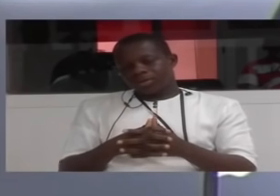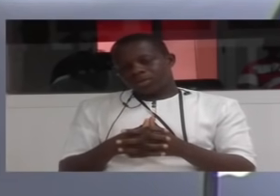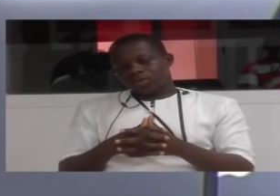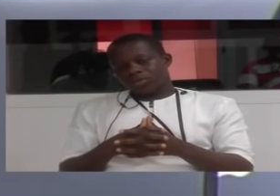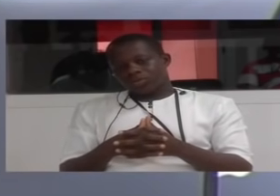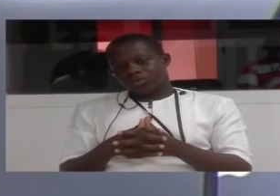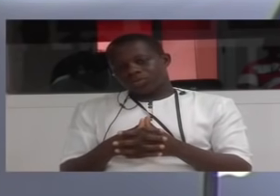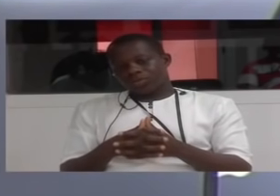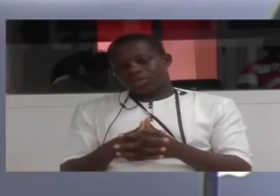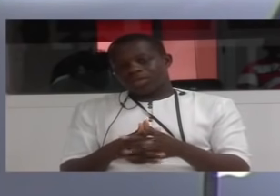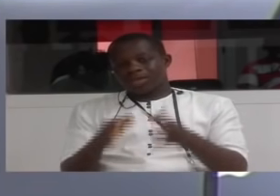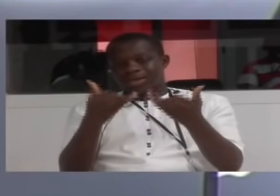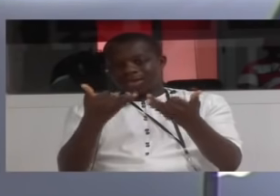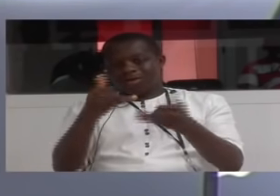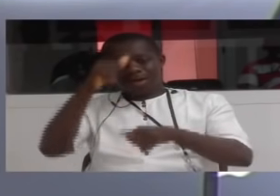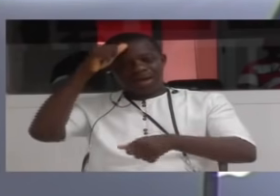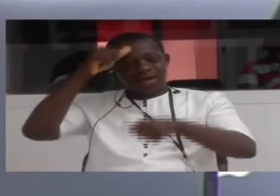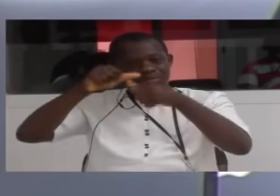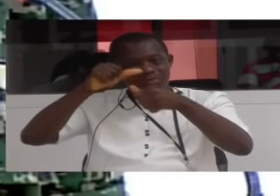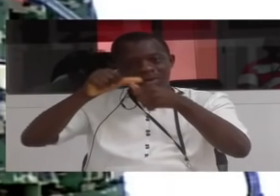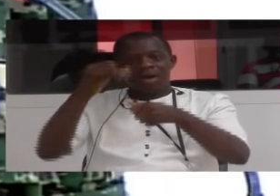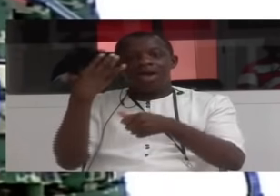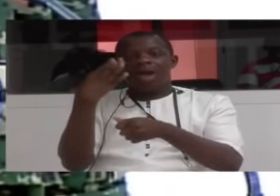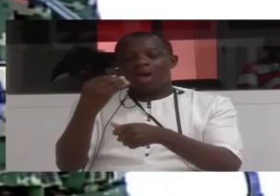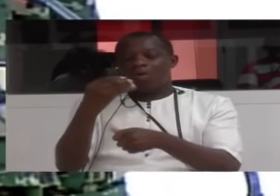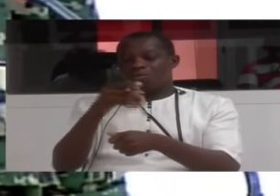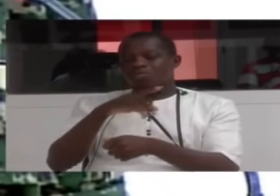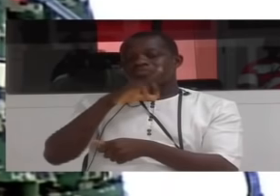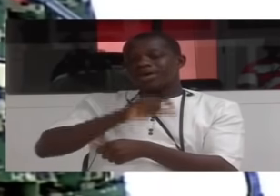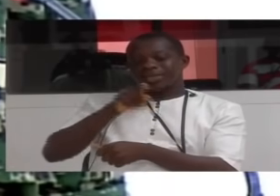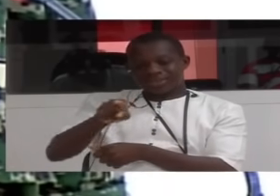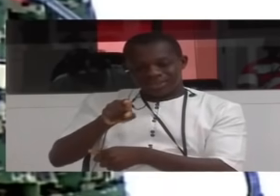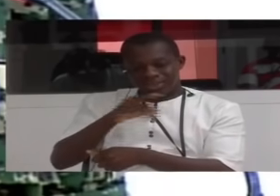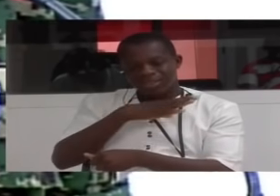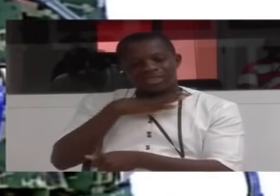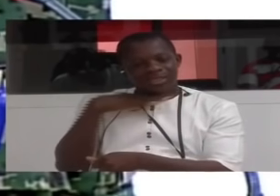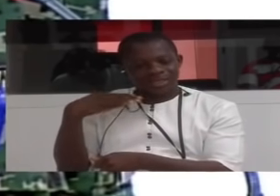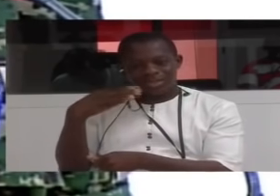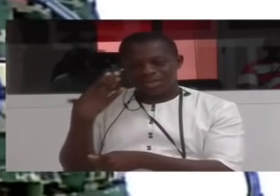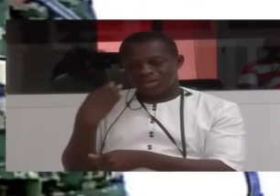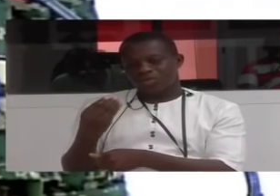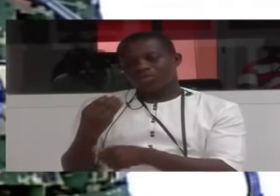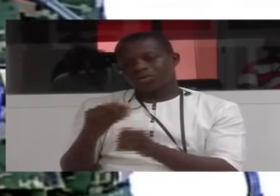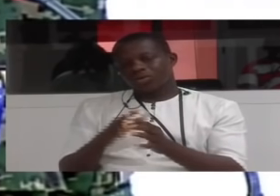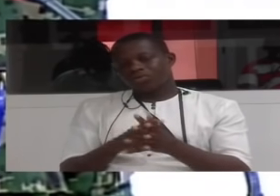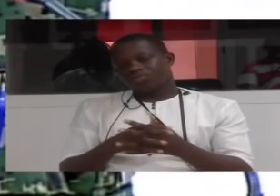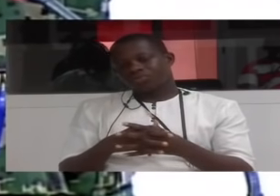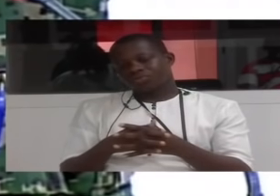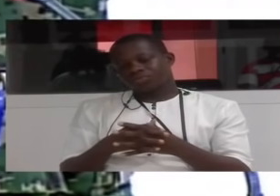Just remind us again how he was killed. Fatale ñu legi naka ngeen ko reeyé lo leen def